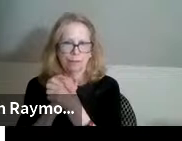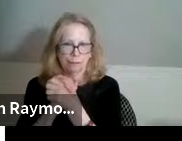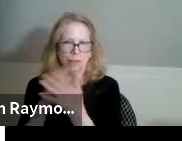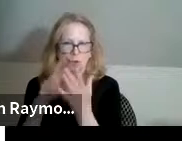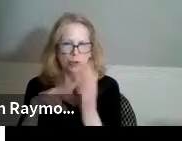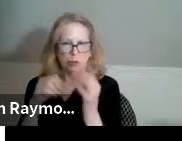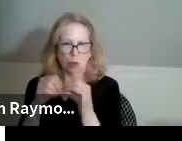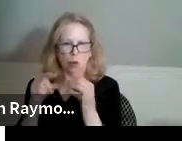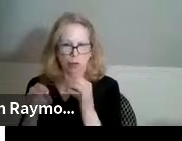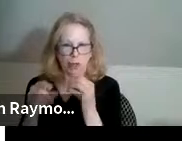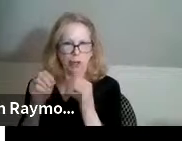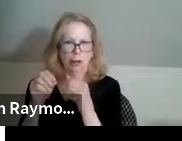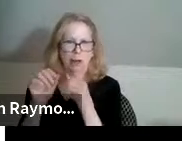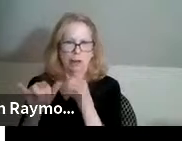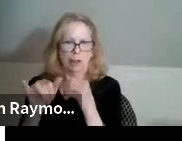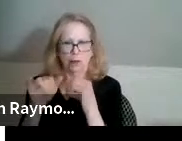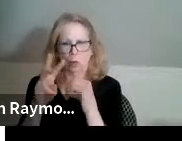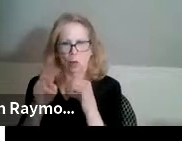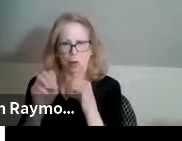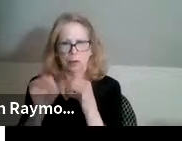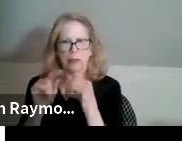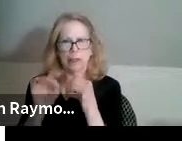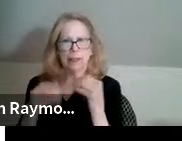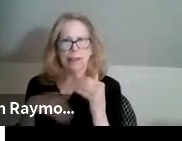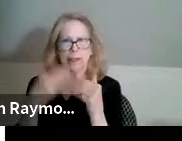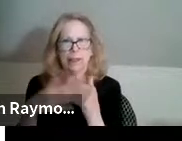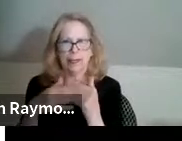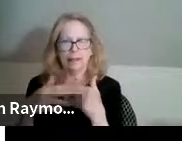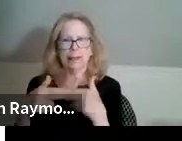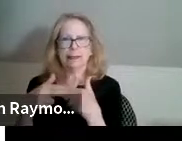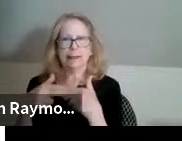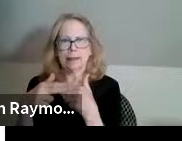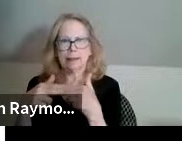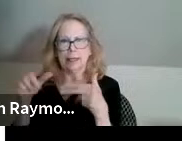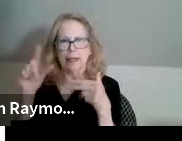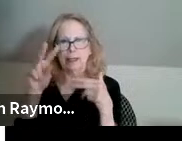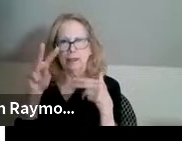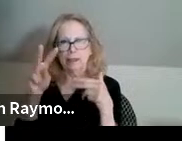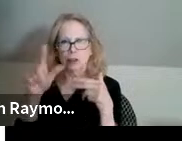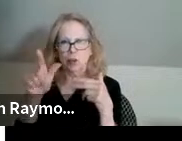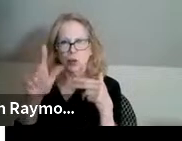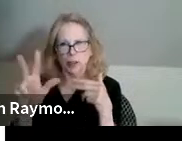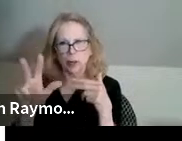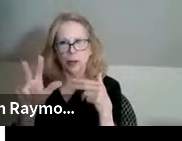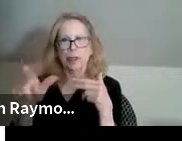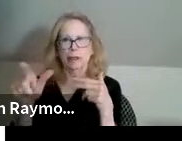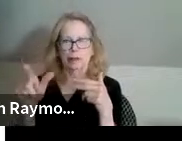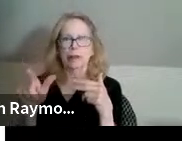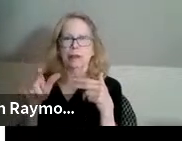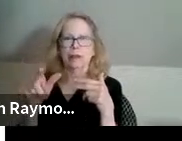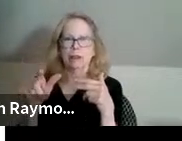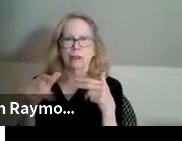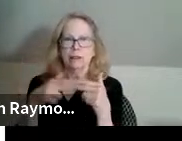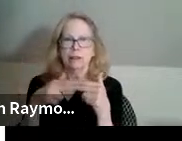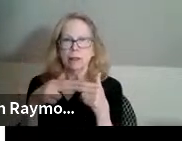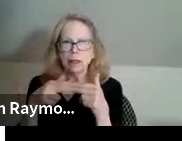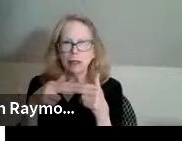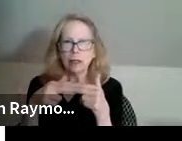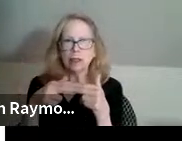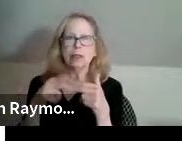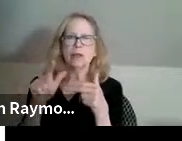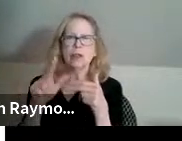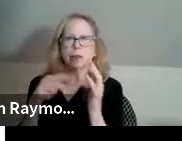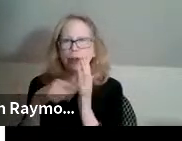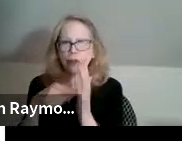http://w3.org/w3.org/tr/WCAG20. So moving on, we are now on slide 23. Slide 23